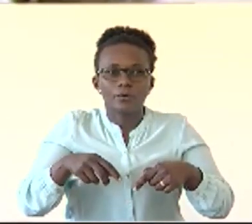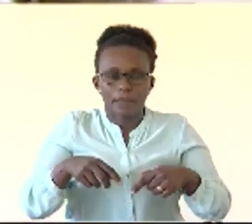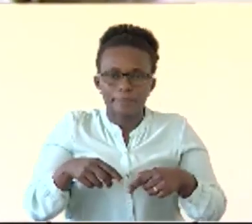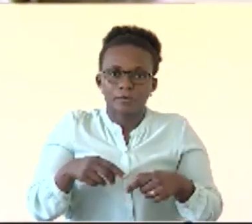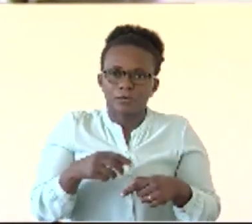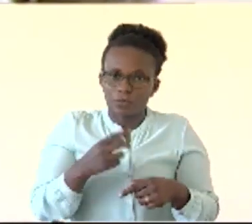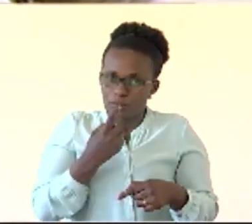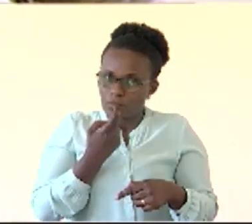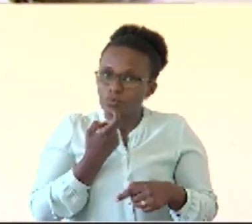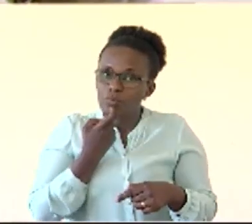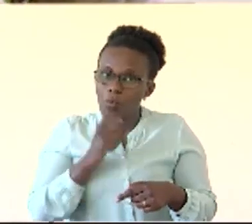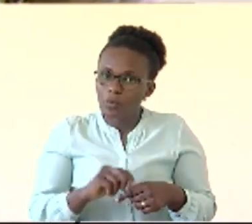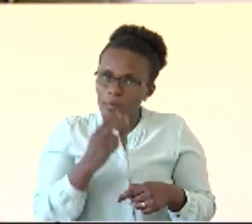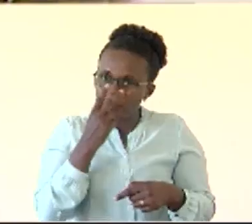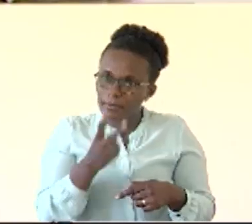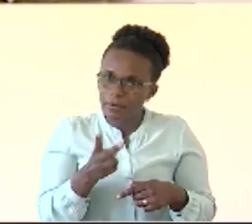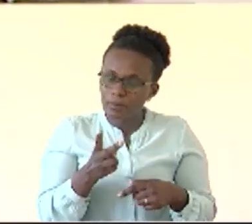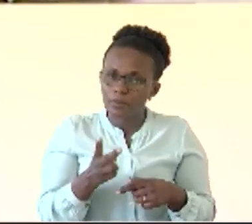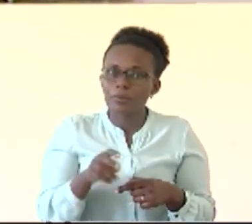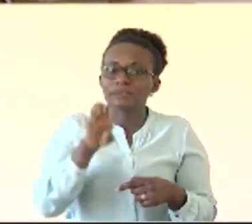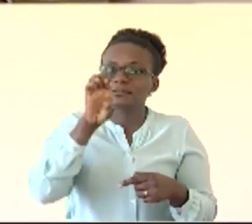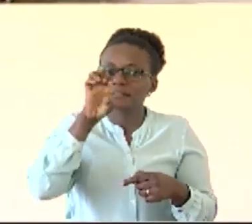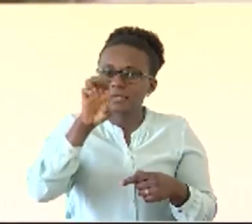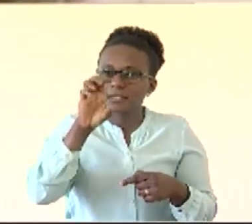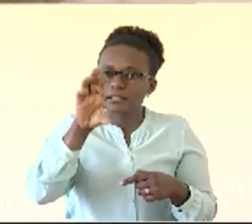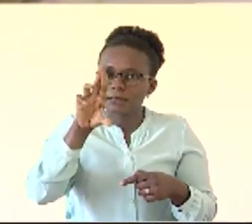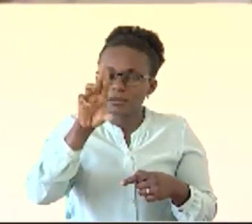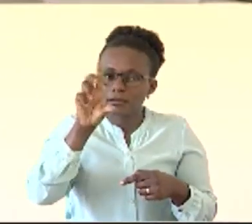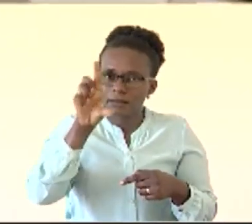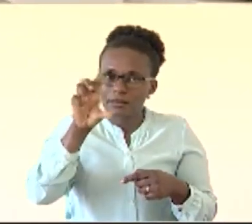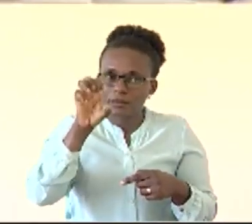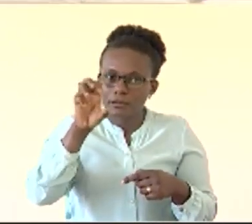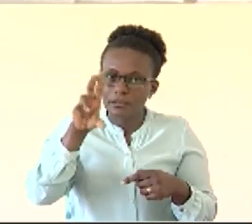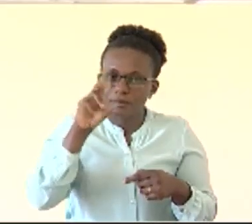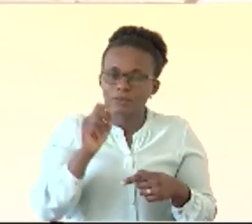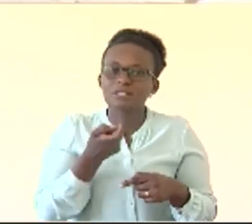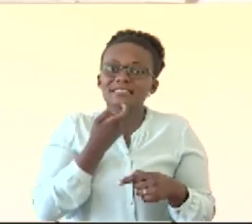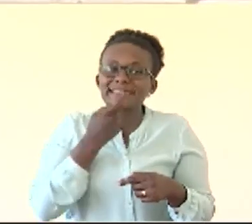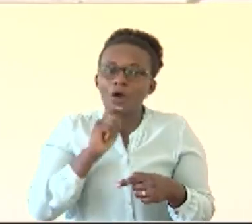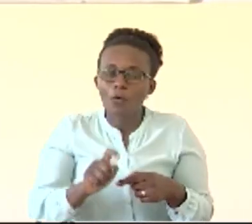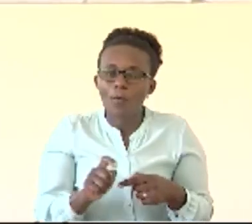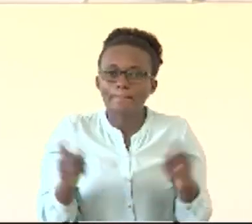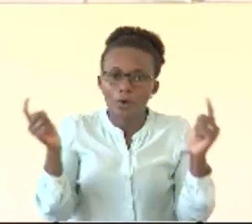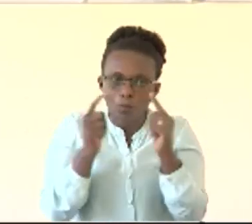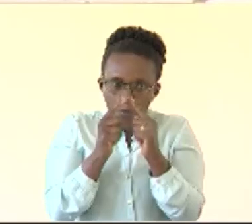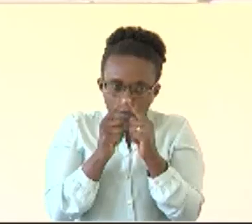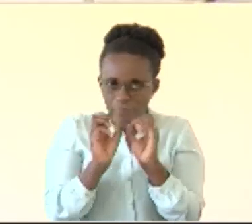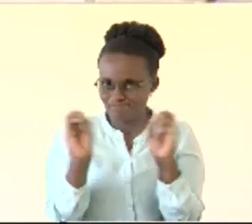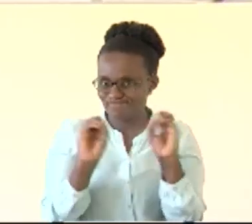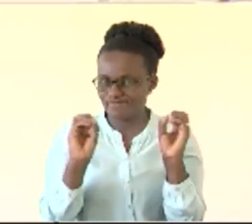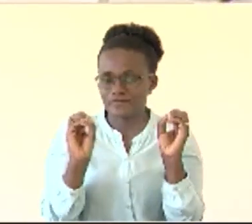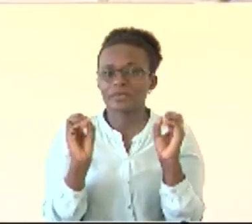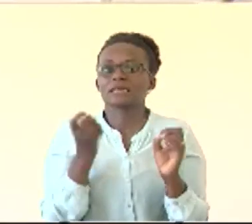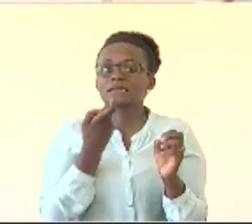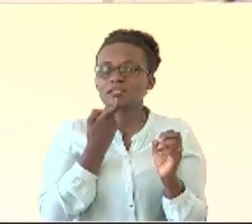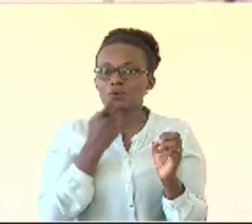other. You have to separate them. So once I switch on, so I first switch on this one to make sure the